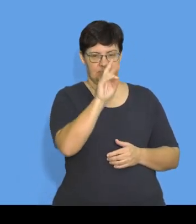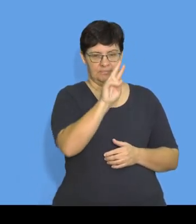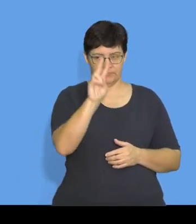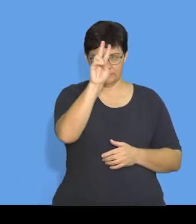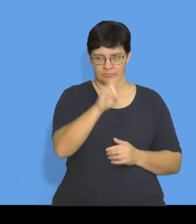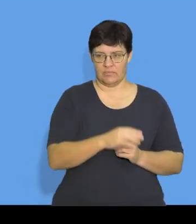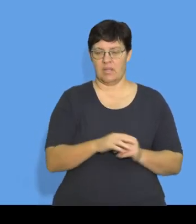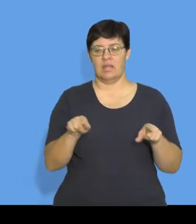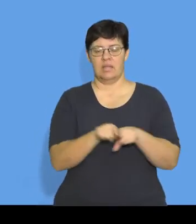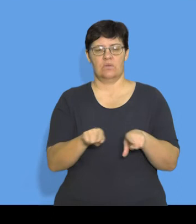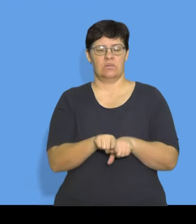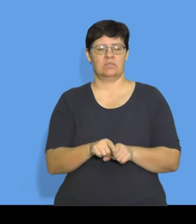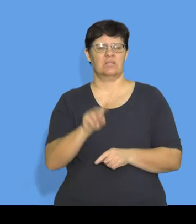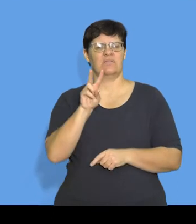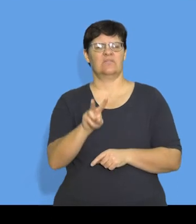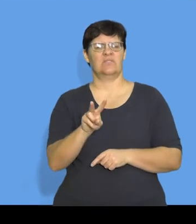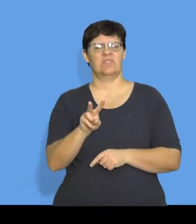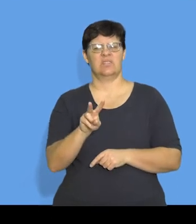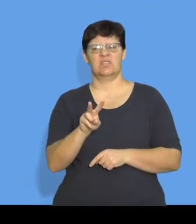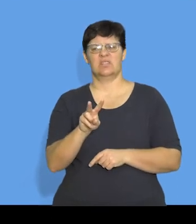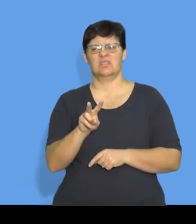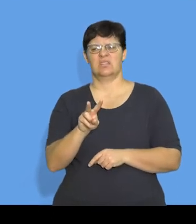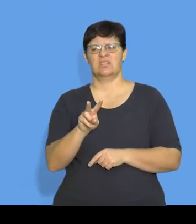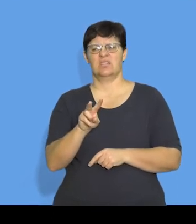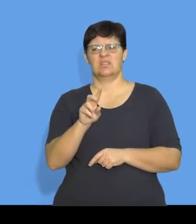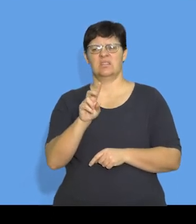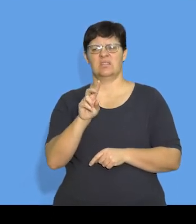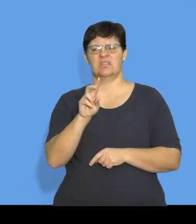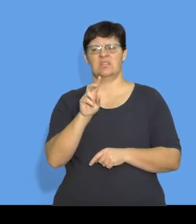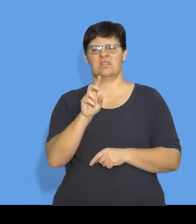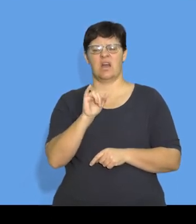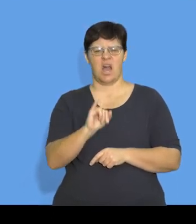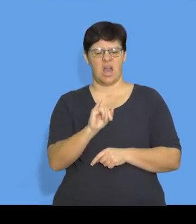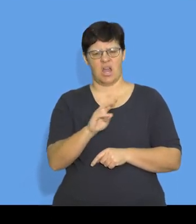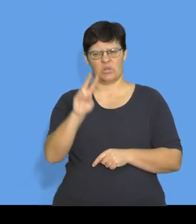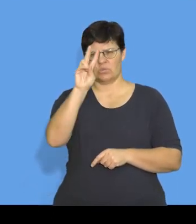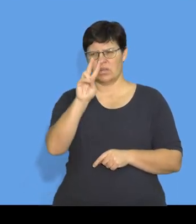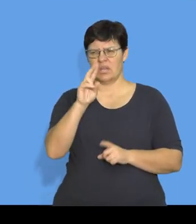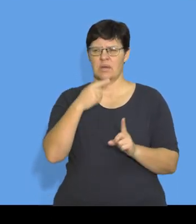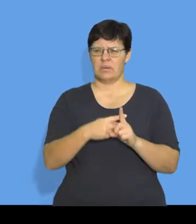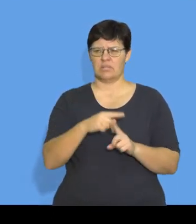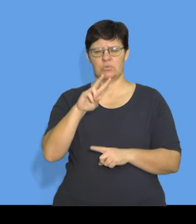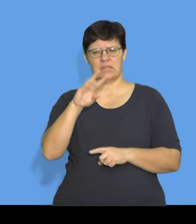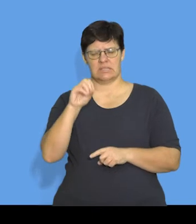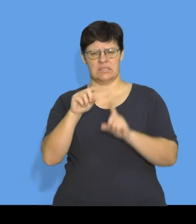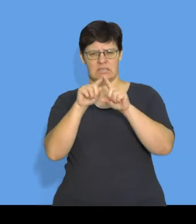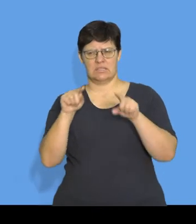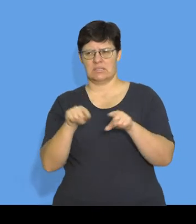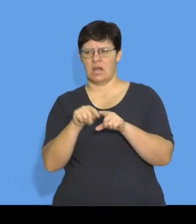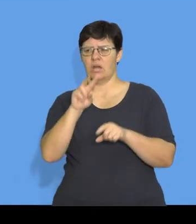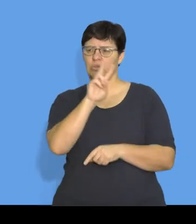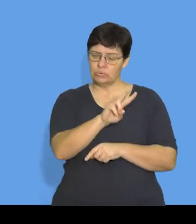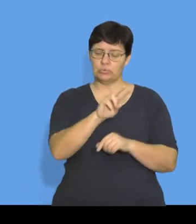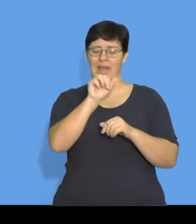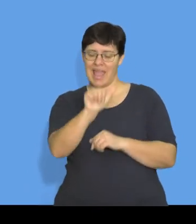know some of you are going, how do I know what the equations are? They're on your information sheet.